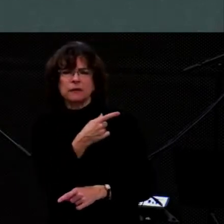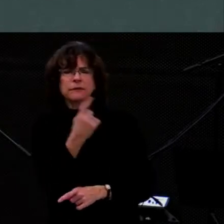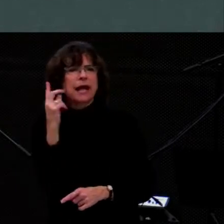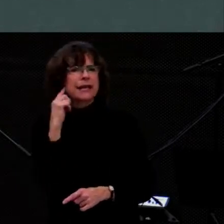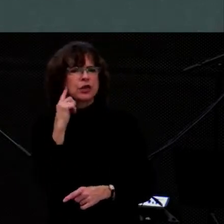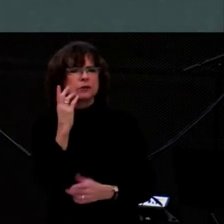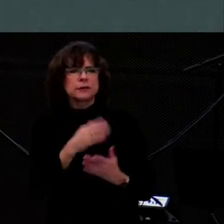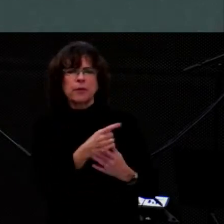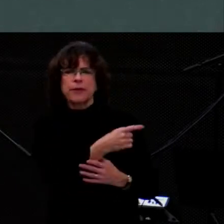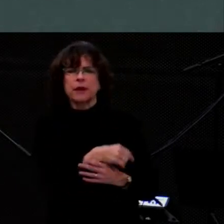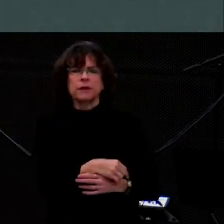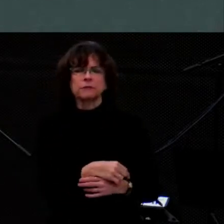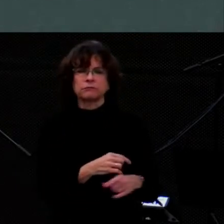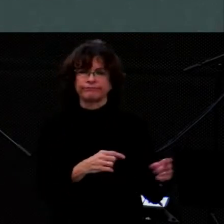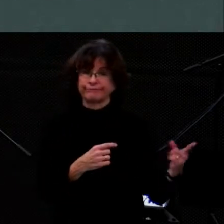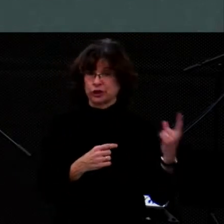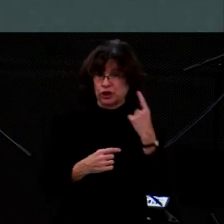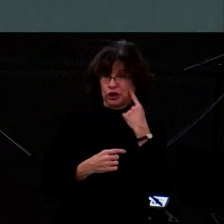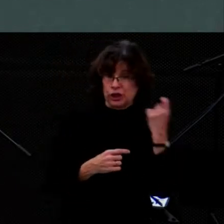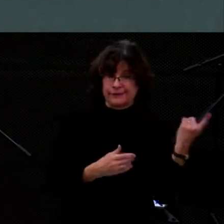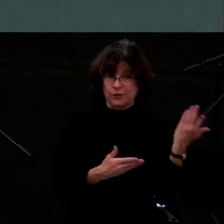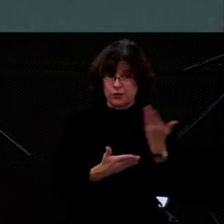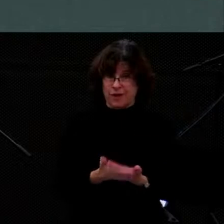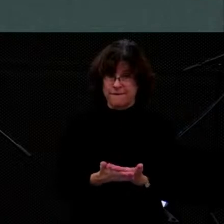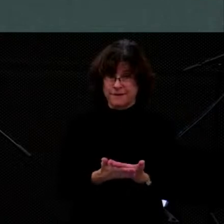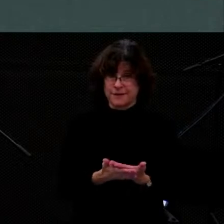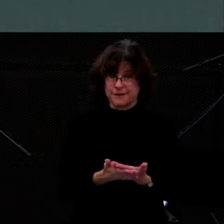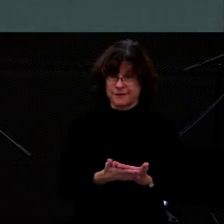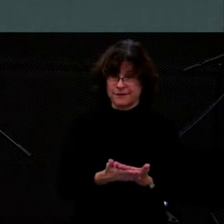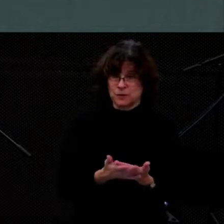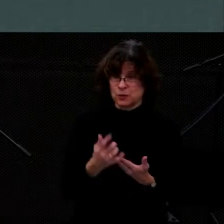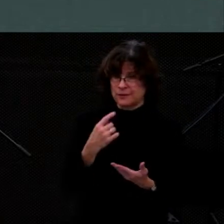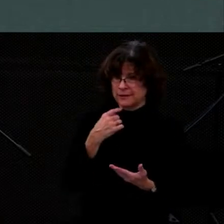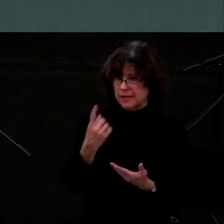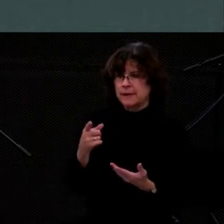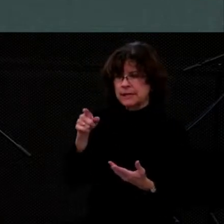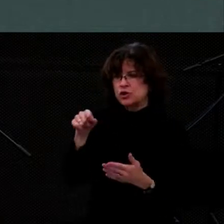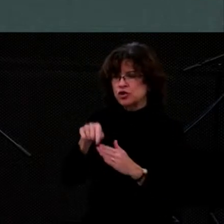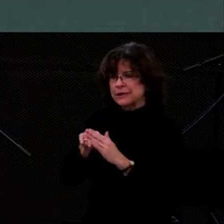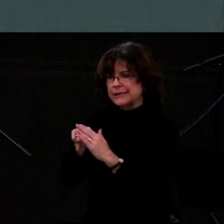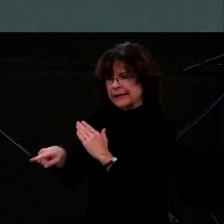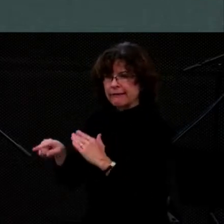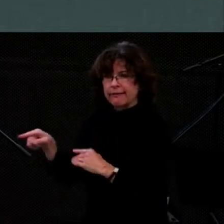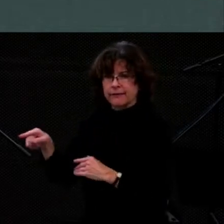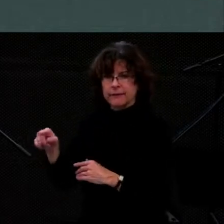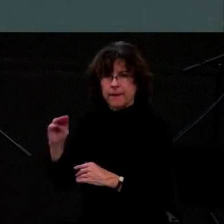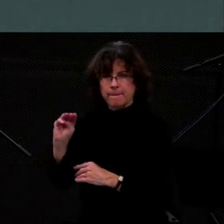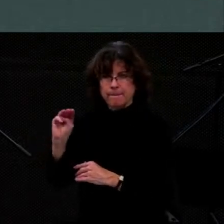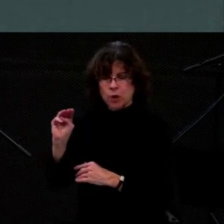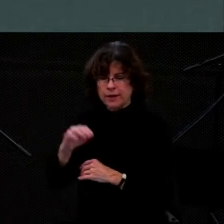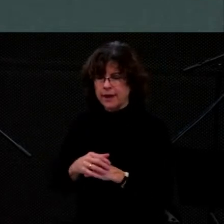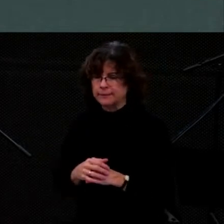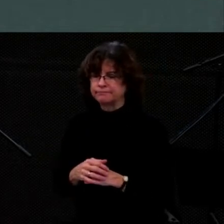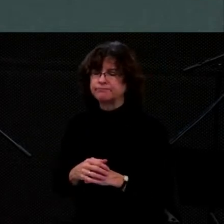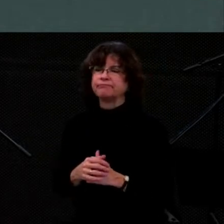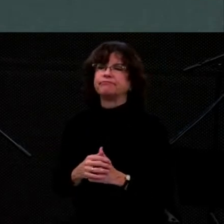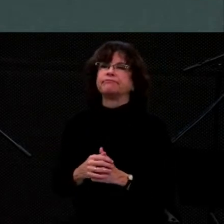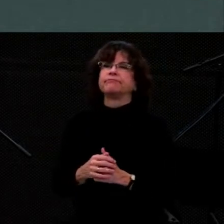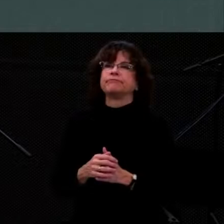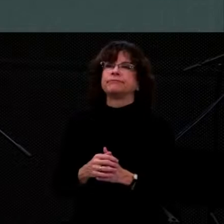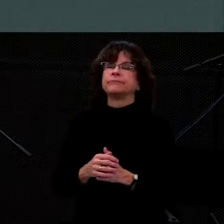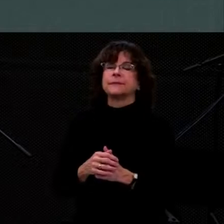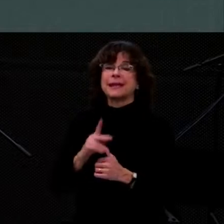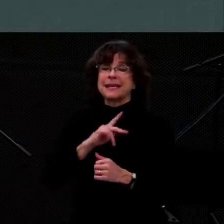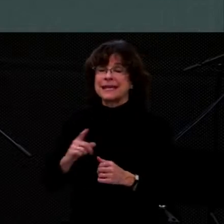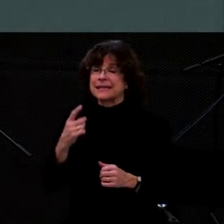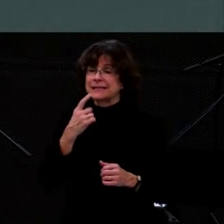king's palace to speak to the king about having Mordecai hanged on the gallows that he had prepared for him. And the king's young men